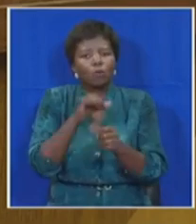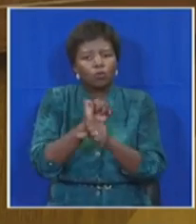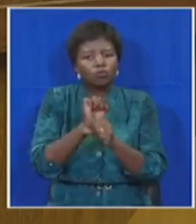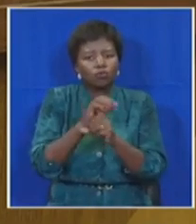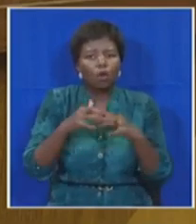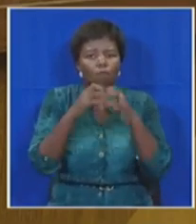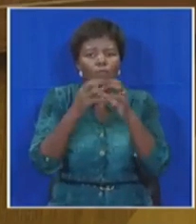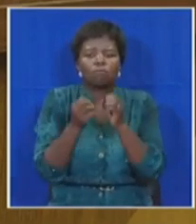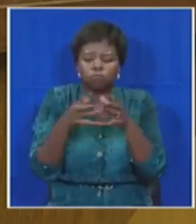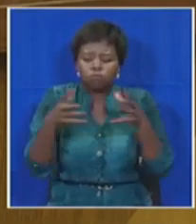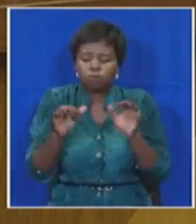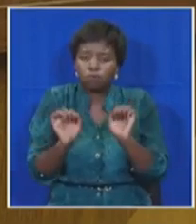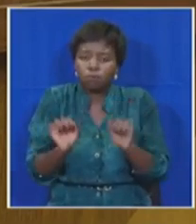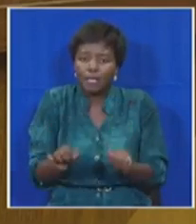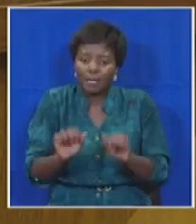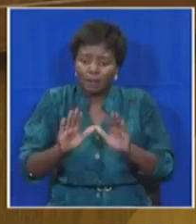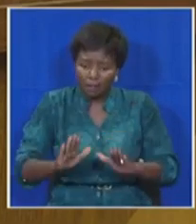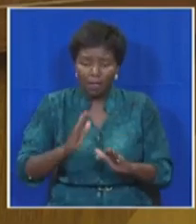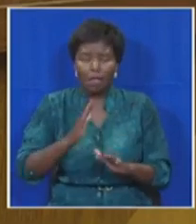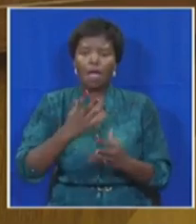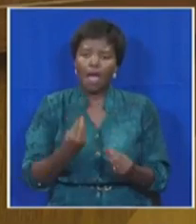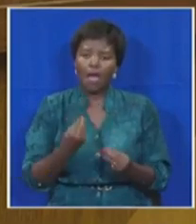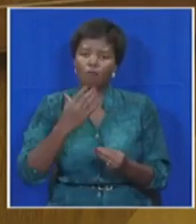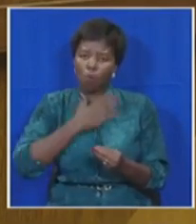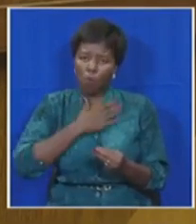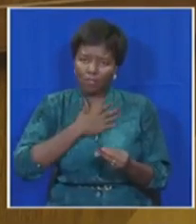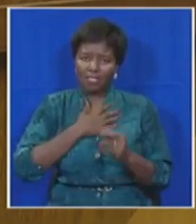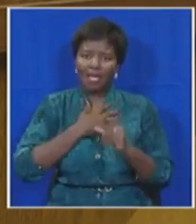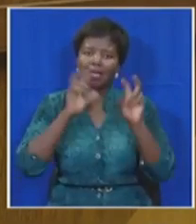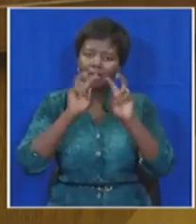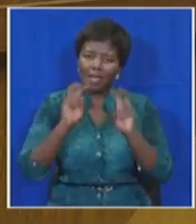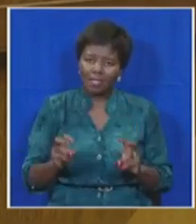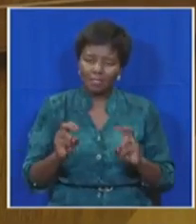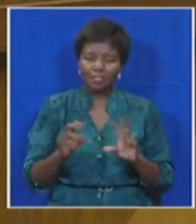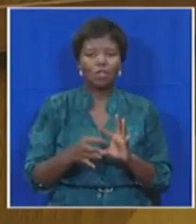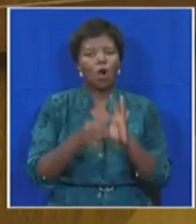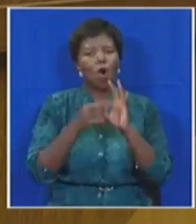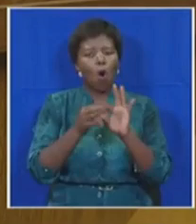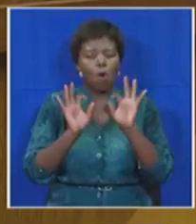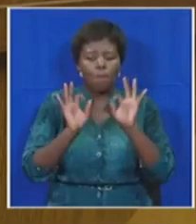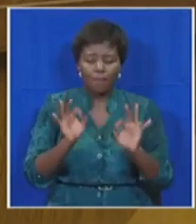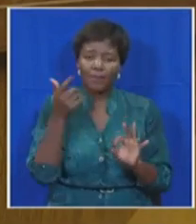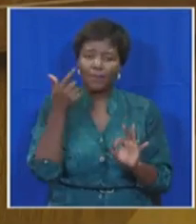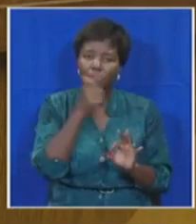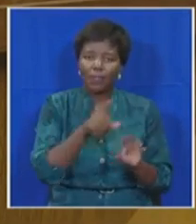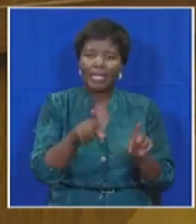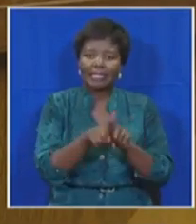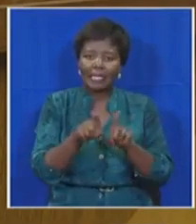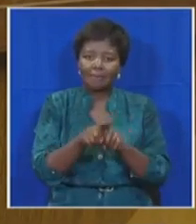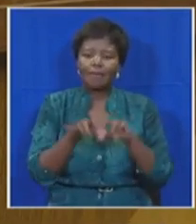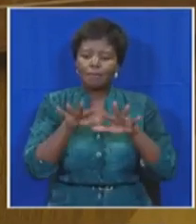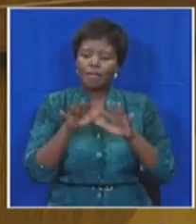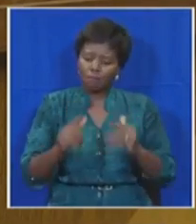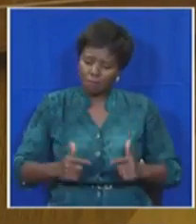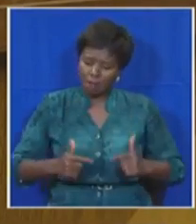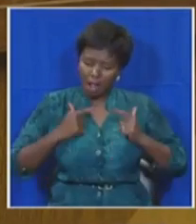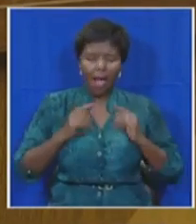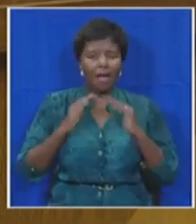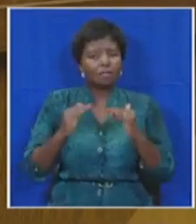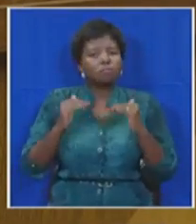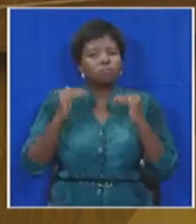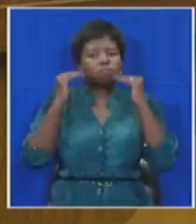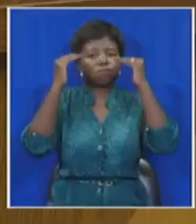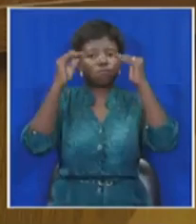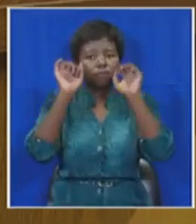South Africa, we can have water, electricity, homes, and most importantly, dignity for our people. South Africa can